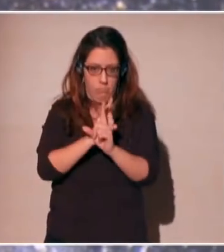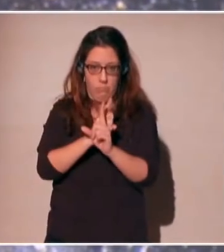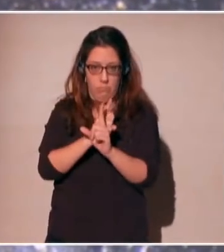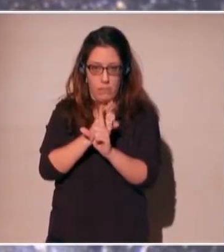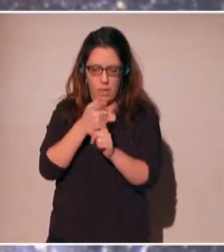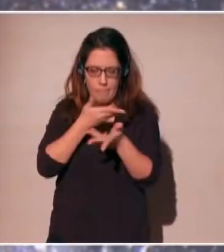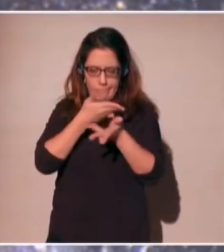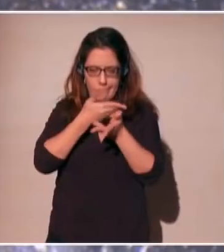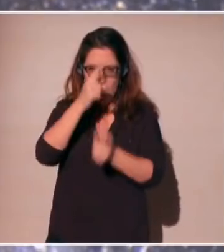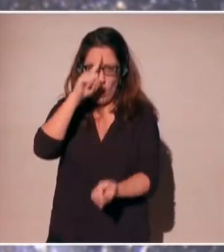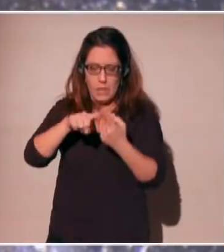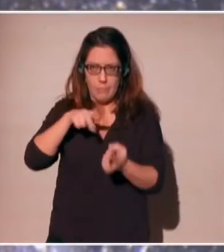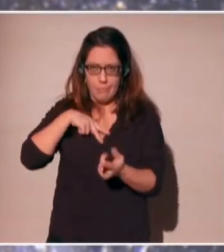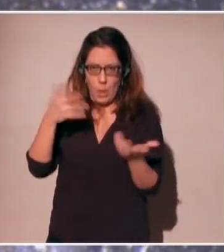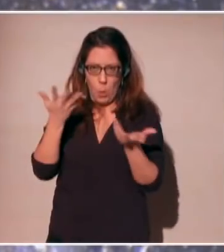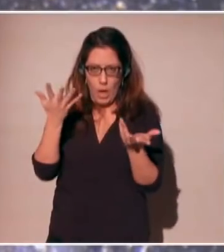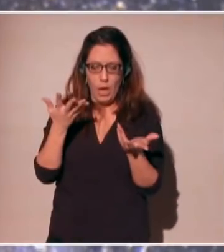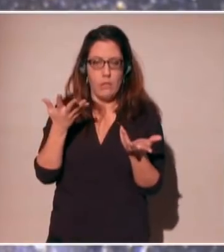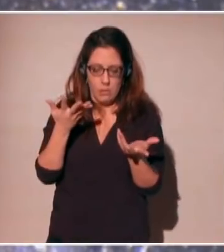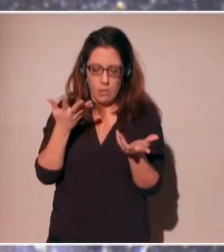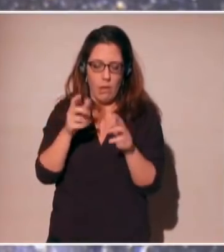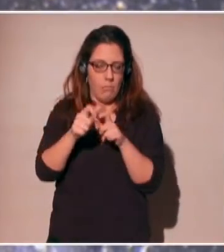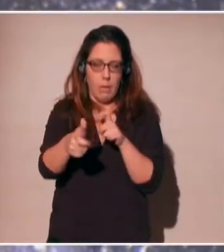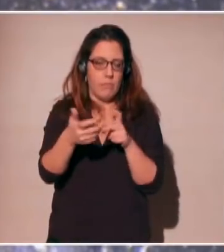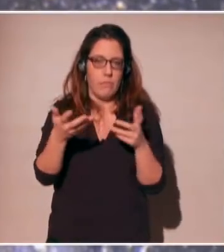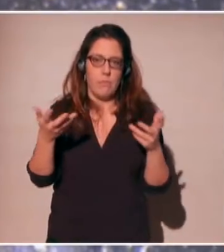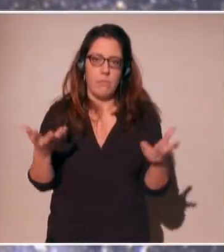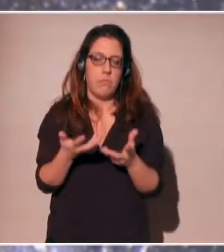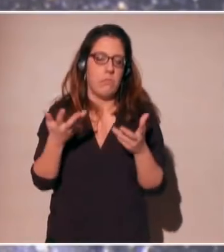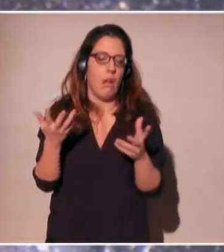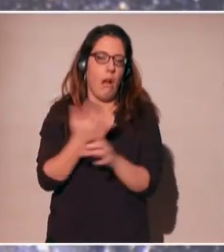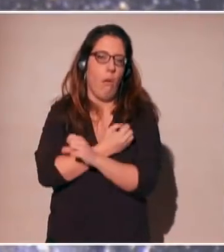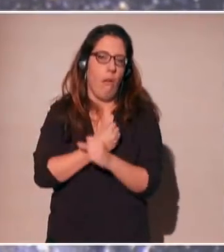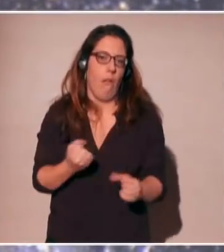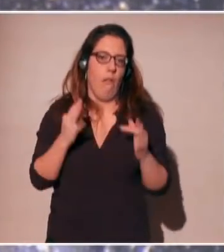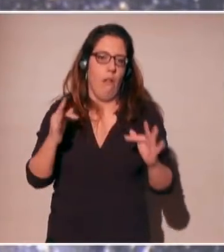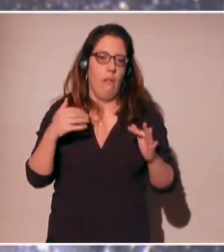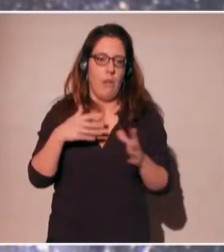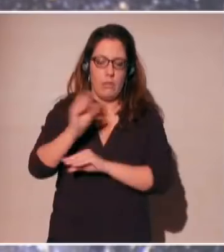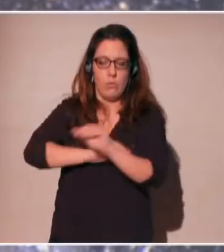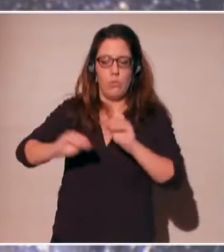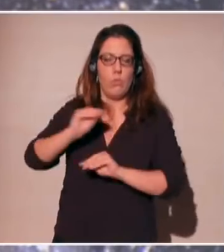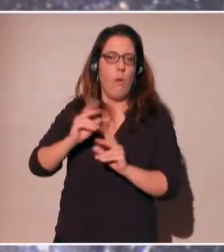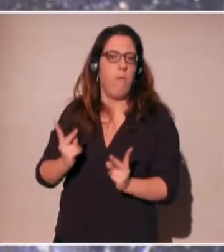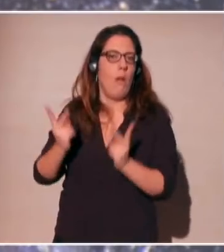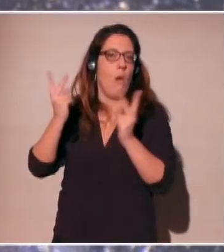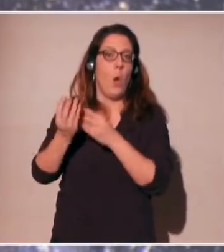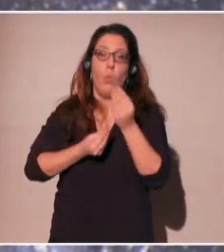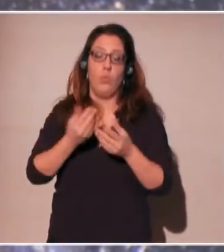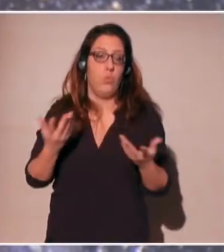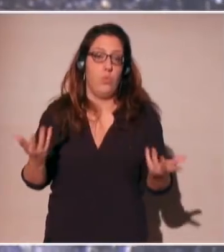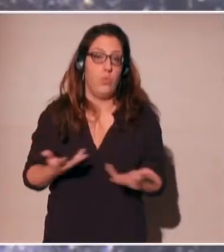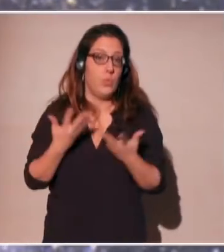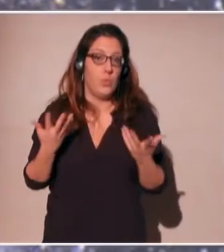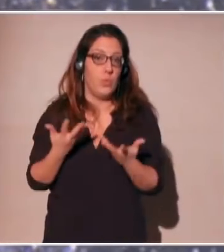on what the model recommended for intensive or not intensive treatment. So we can actually do that, embed the patient's